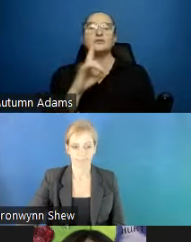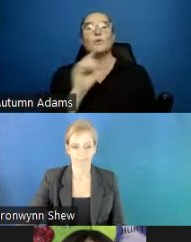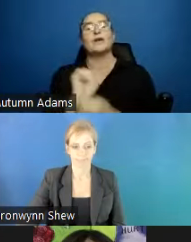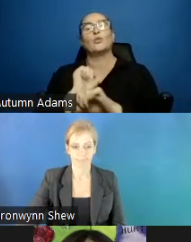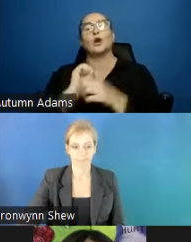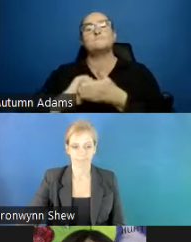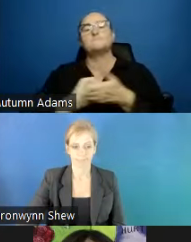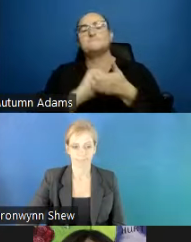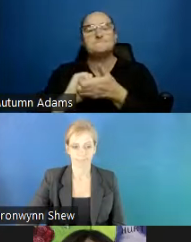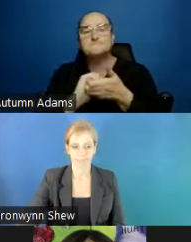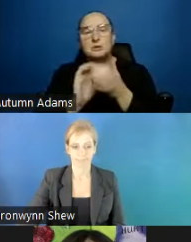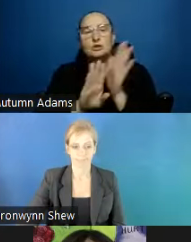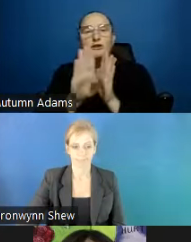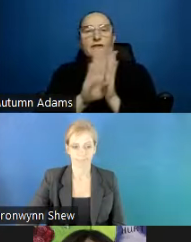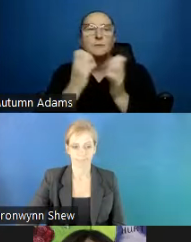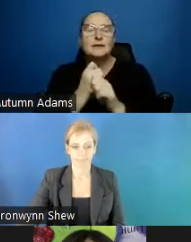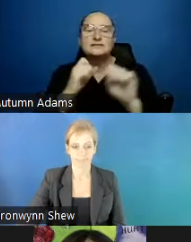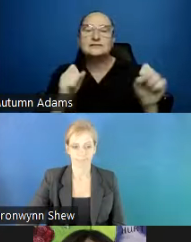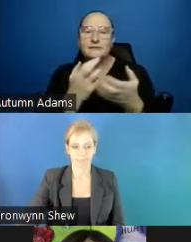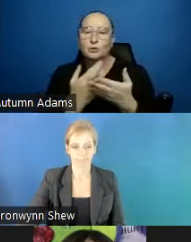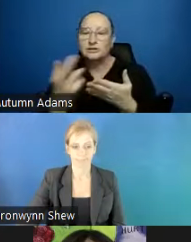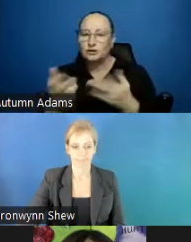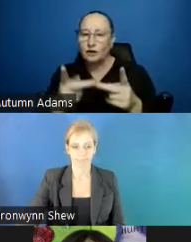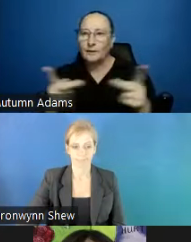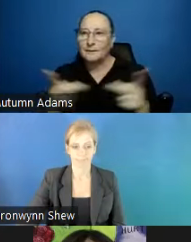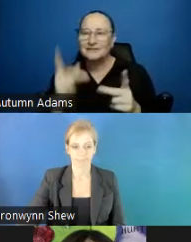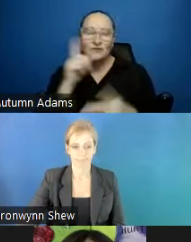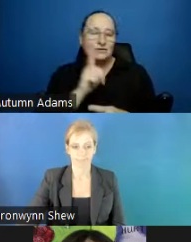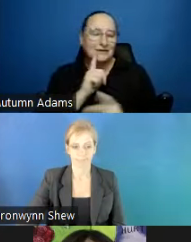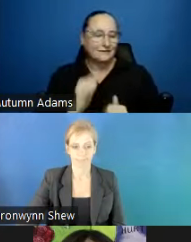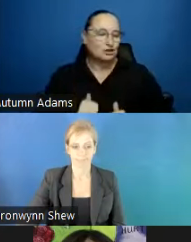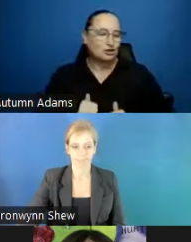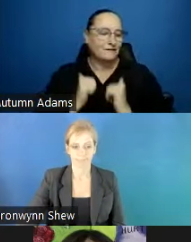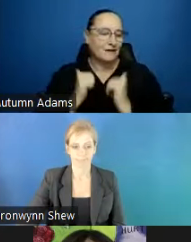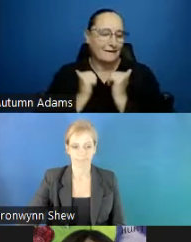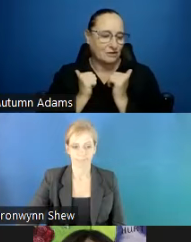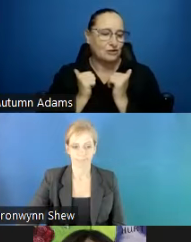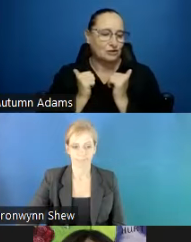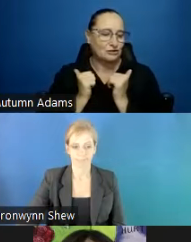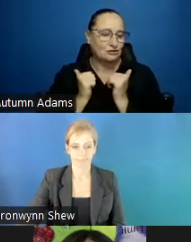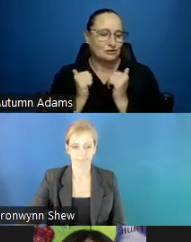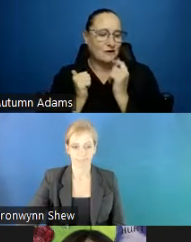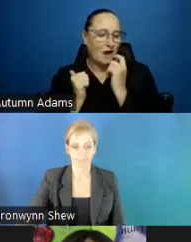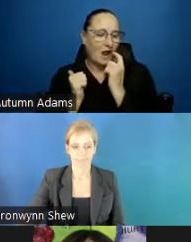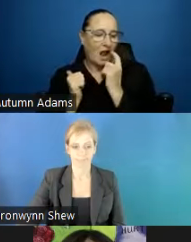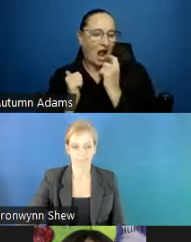a safe, resourceful place for deaf survivors. So again, here's that